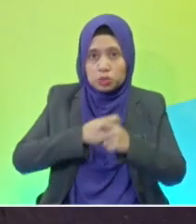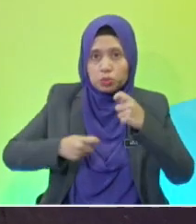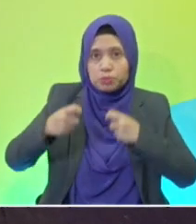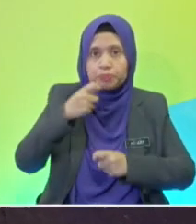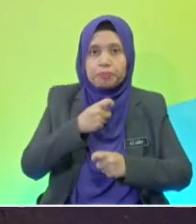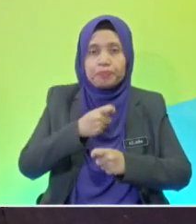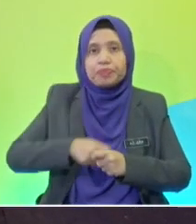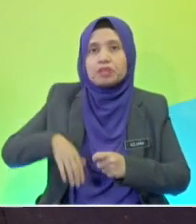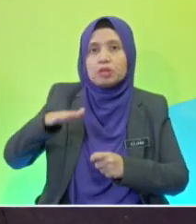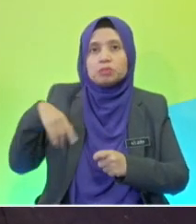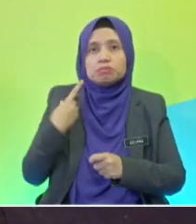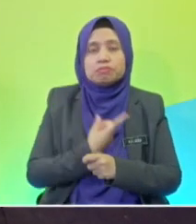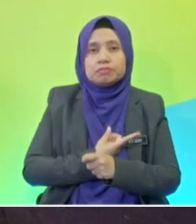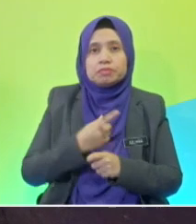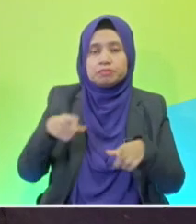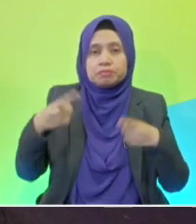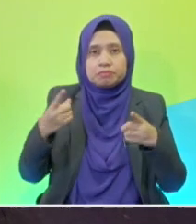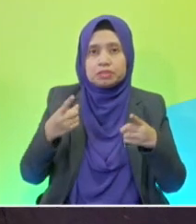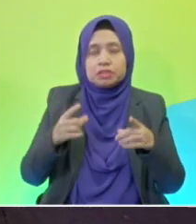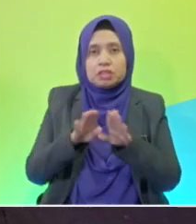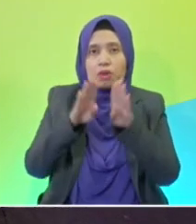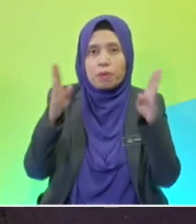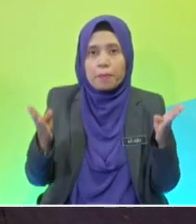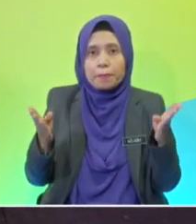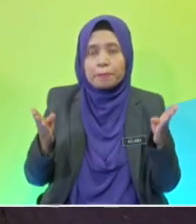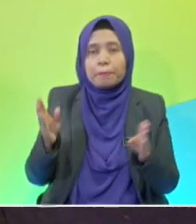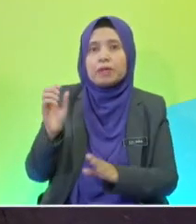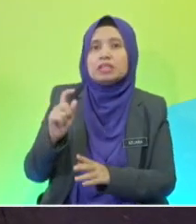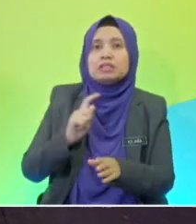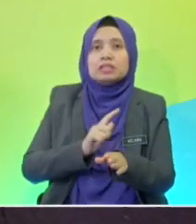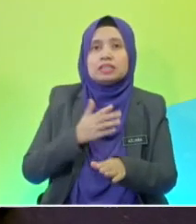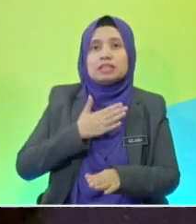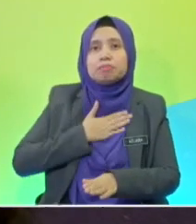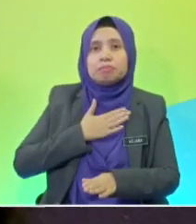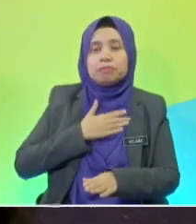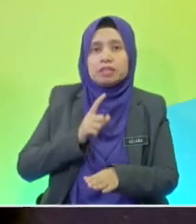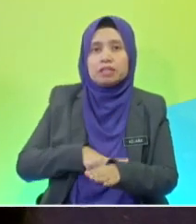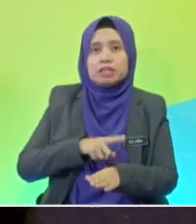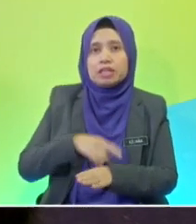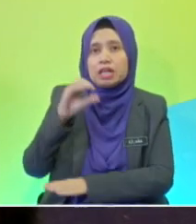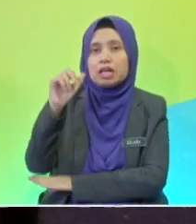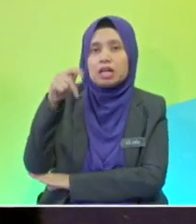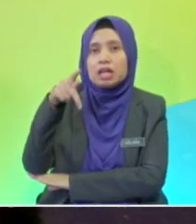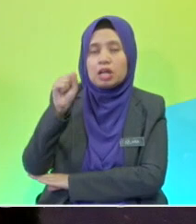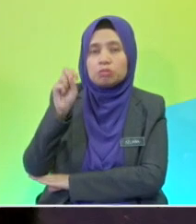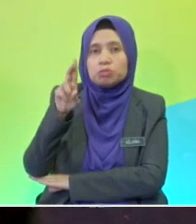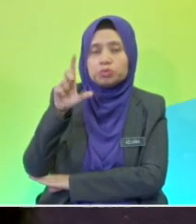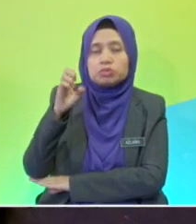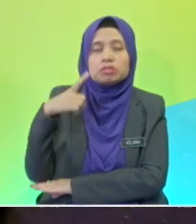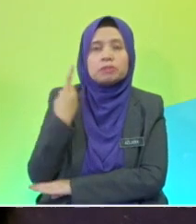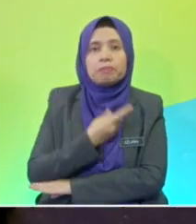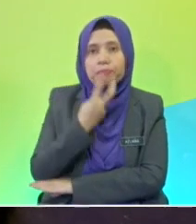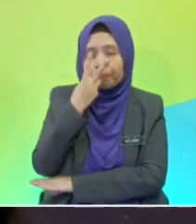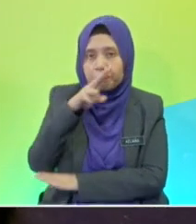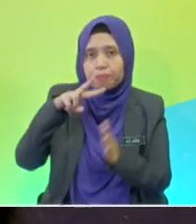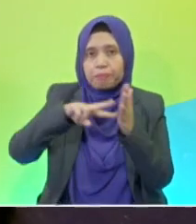move on to open this time capsule, I'm Okay. going to describe to you, or we have a bit of definition of a time capsule.